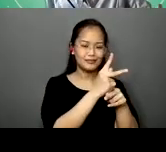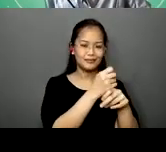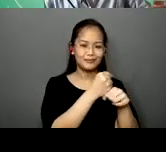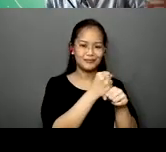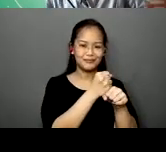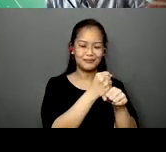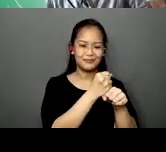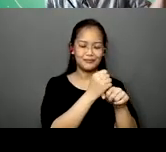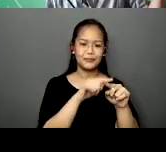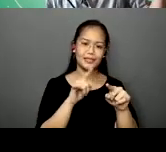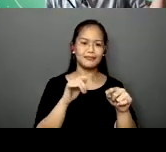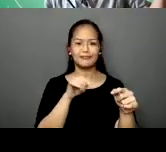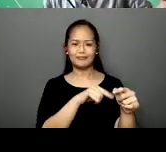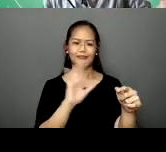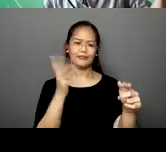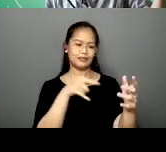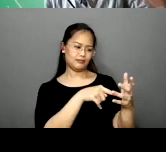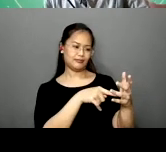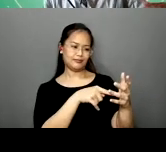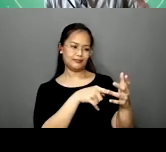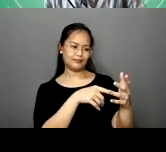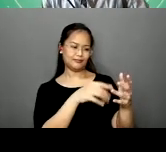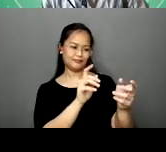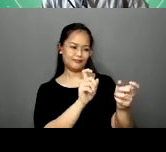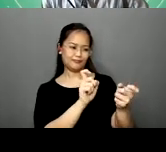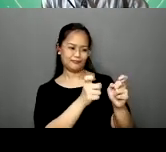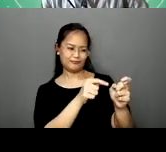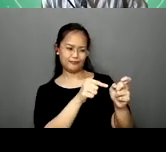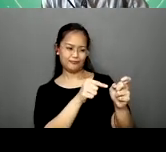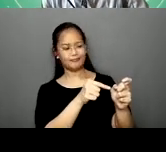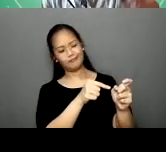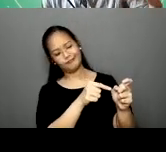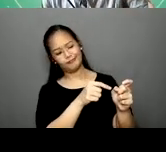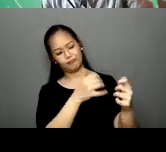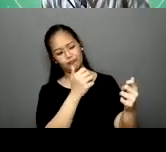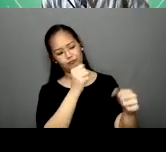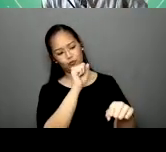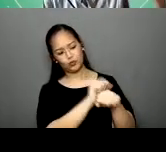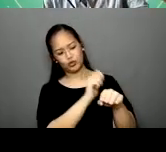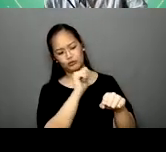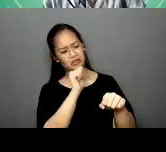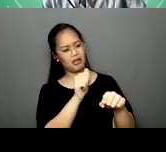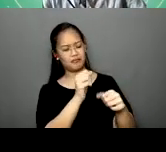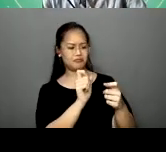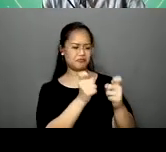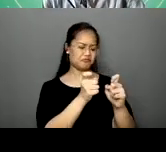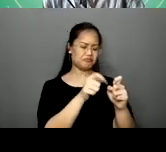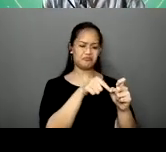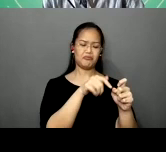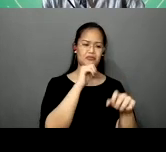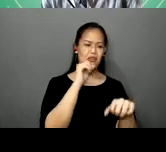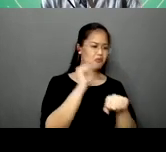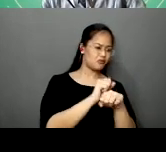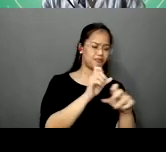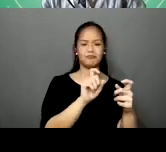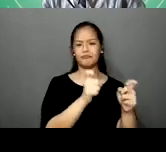but you can also consider, are there ways that I can prototype my production process, meaning ways I can test new ways of making